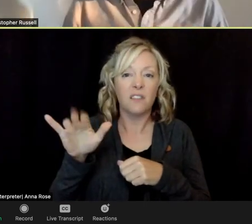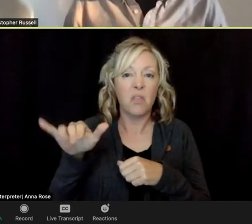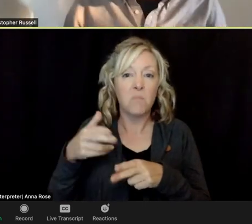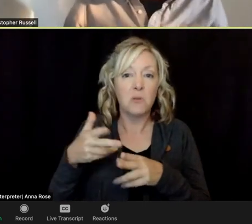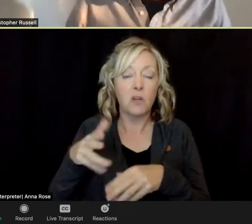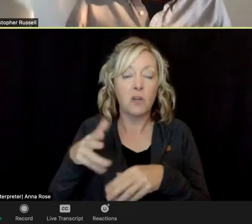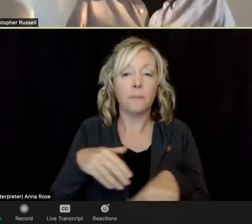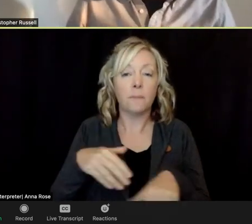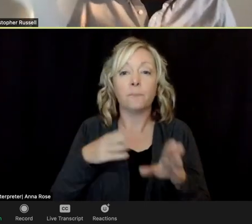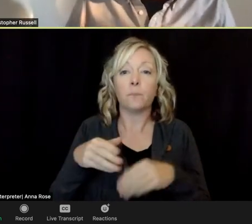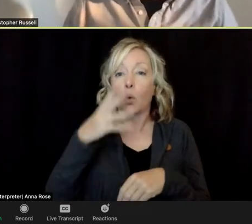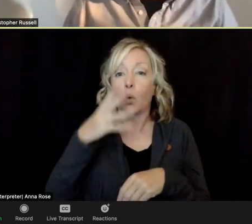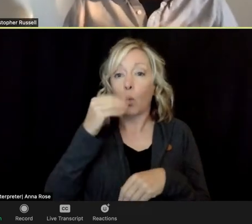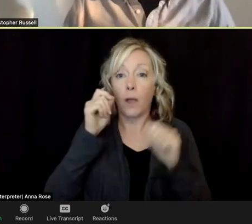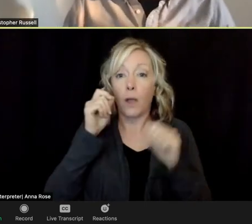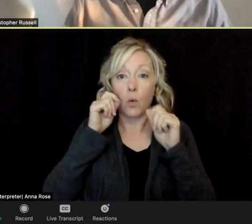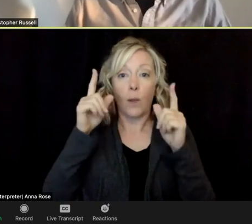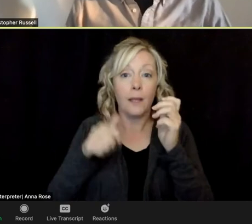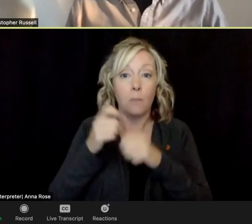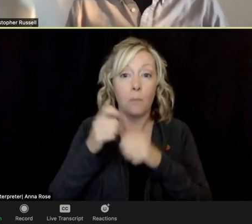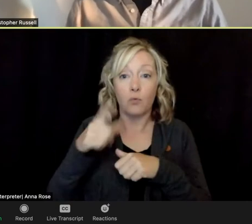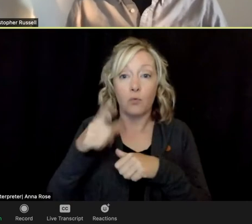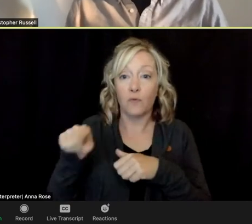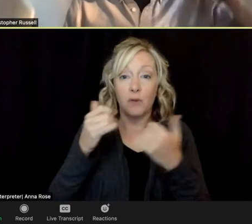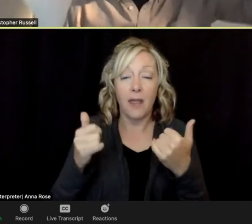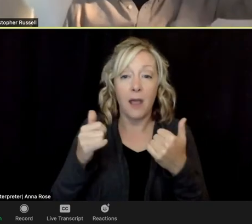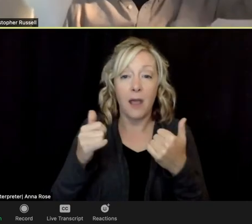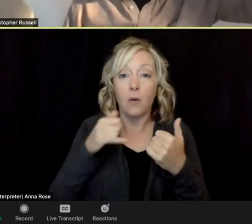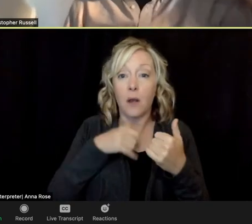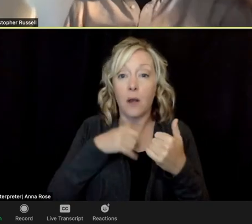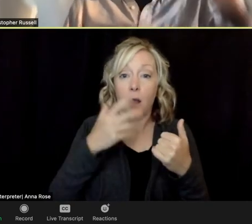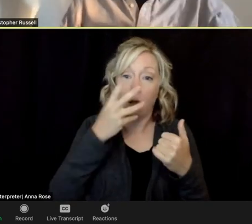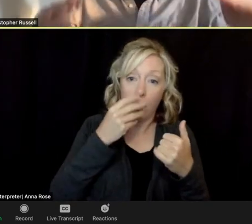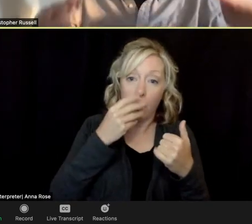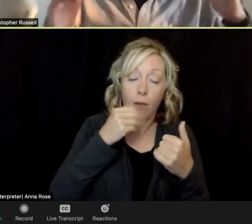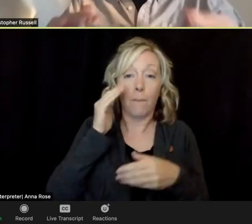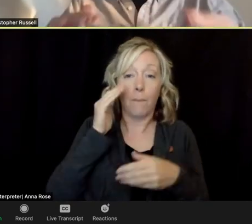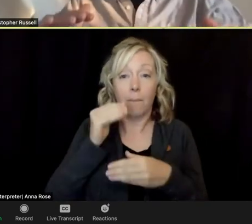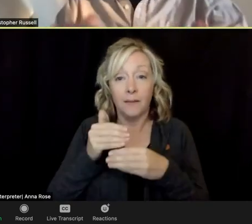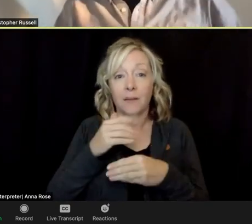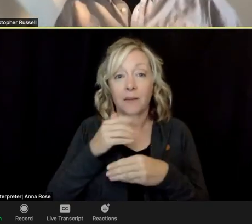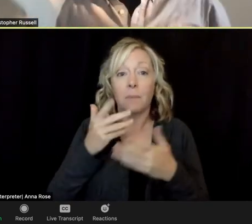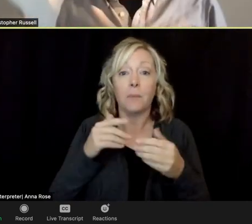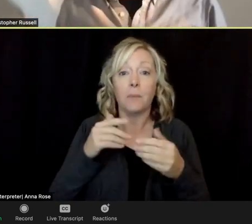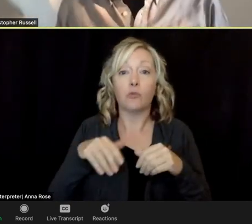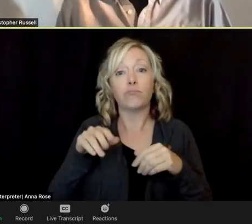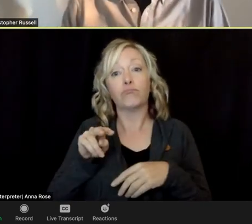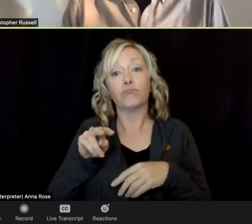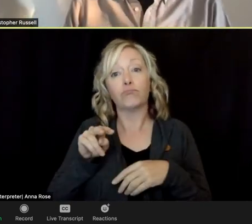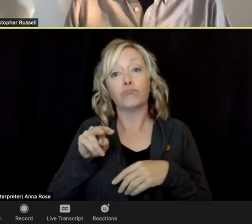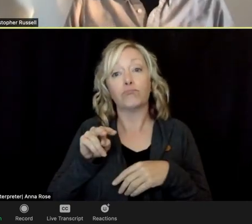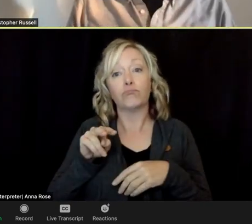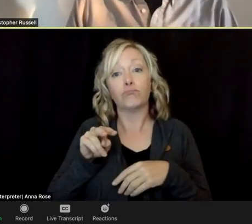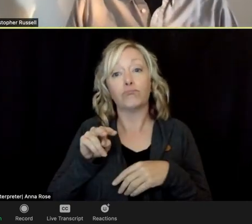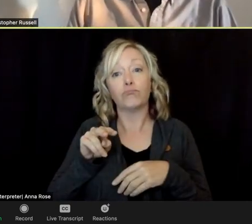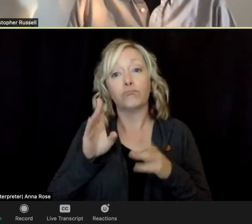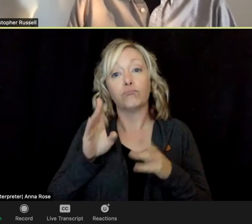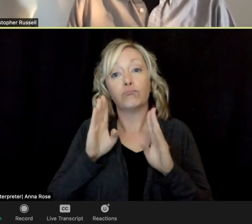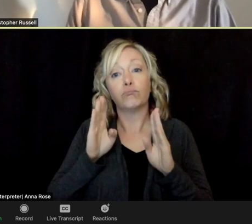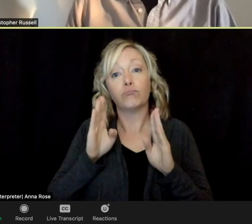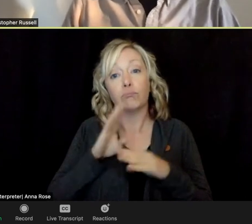where you're probably mostly at right now. If you're not drowsy or passed out, then you're like right here with me and